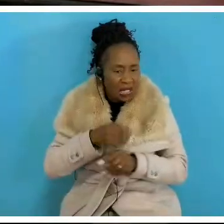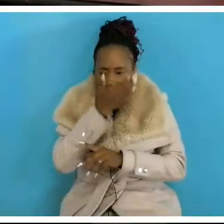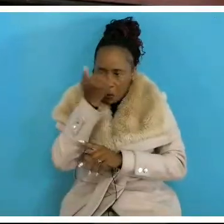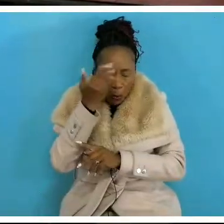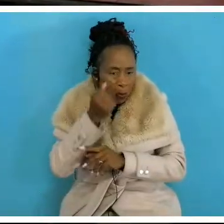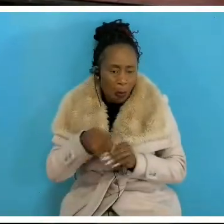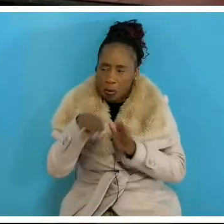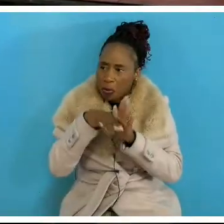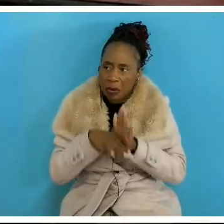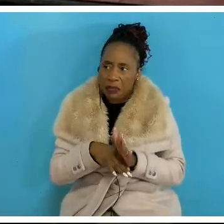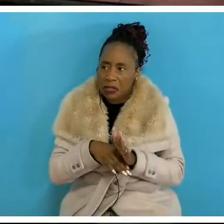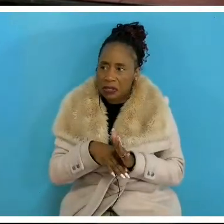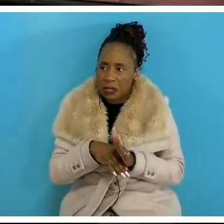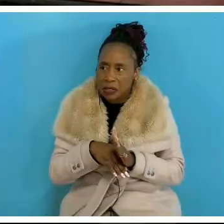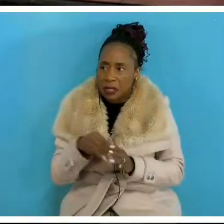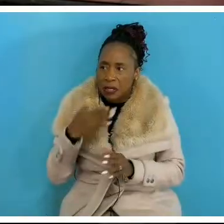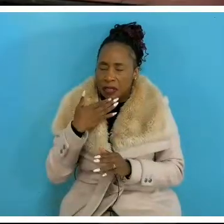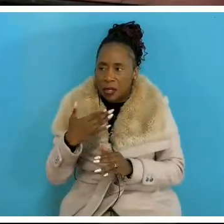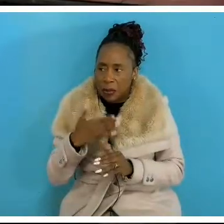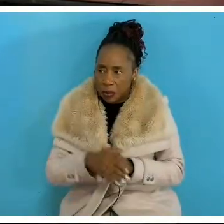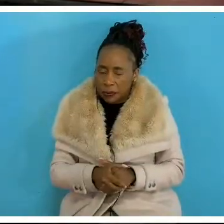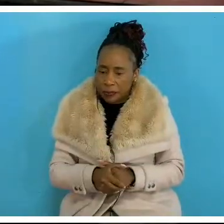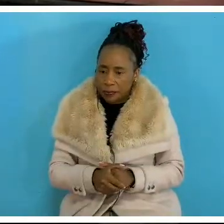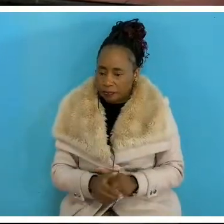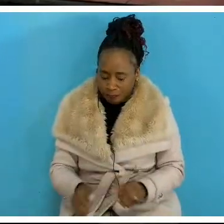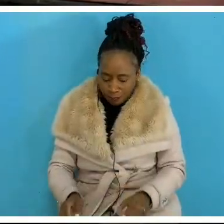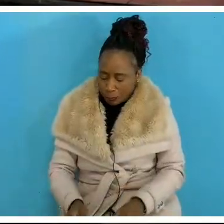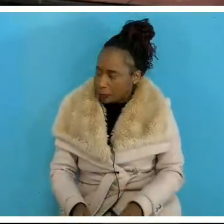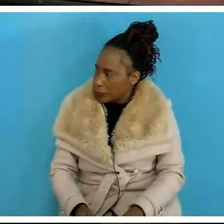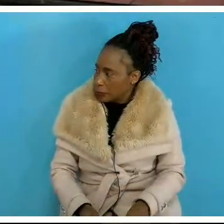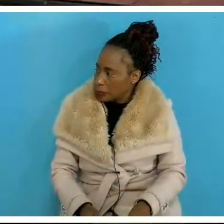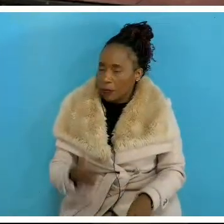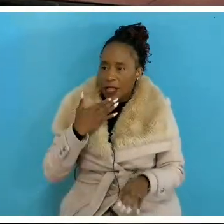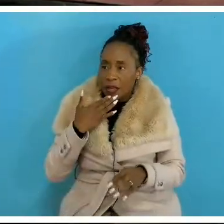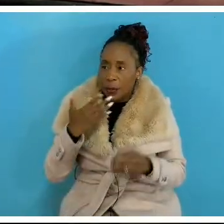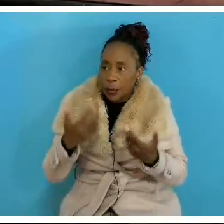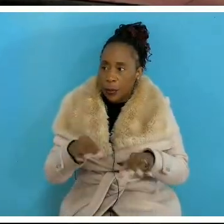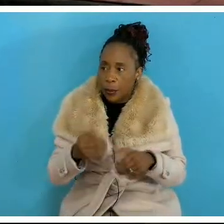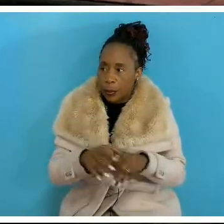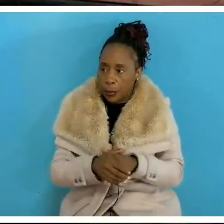the programs. Thank you. Thank you very much.